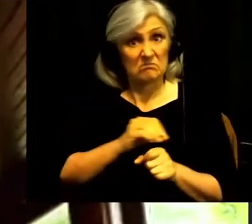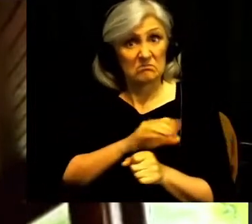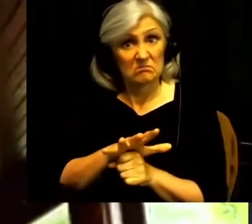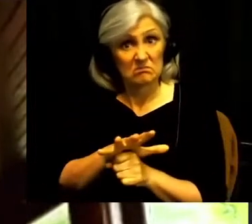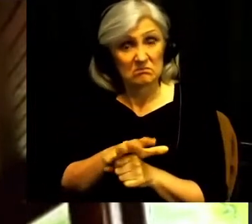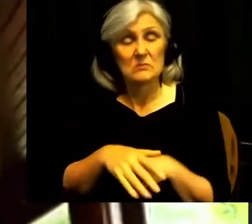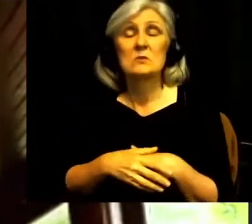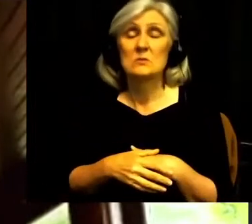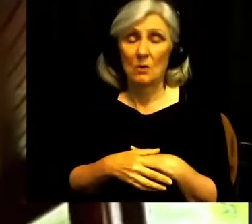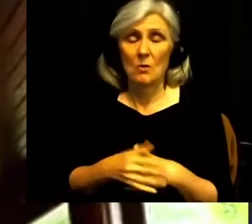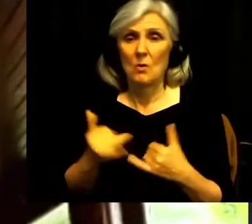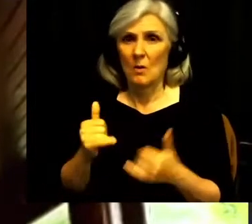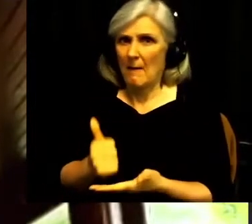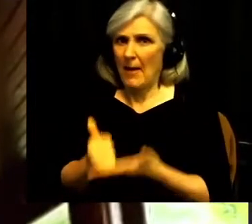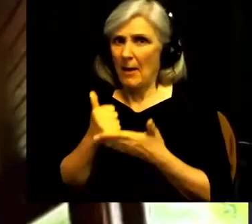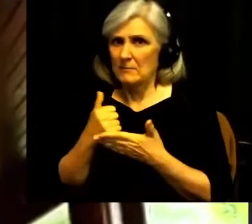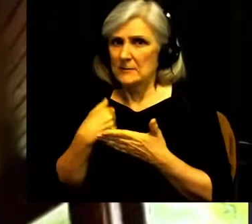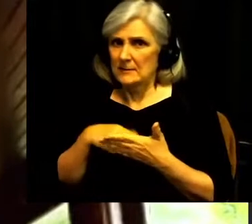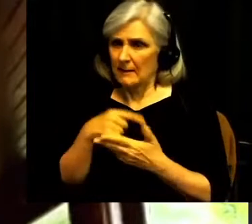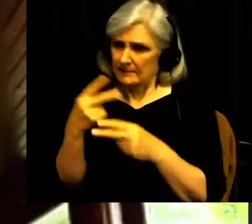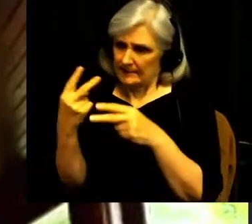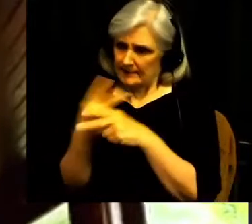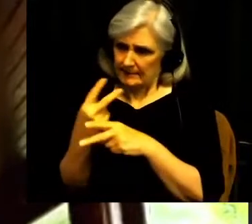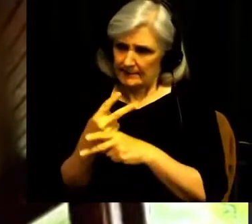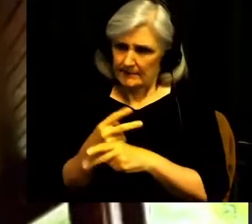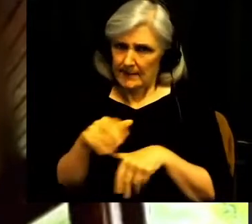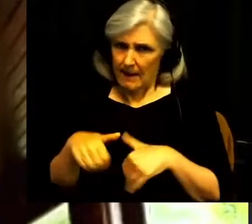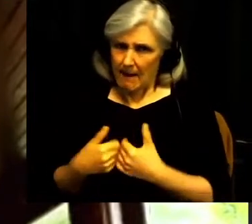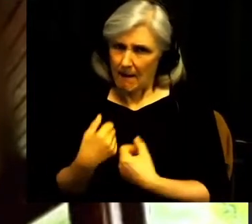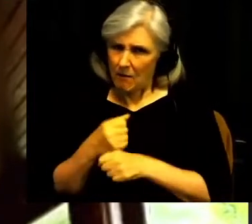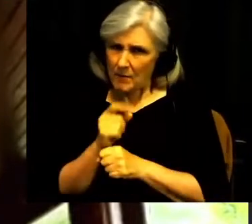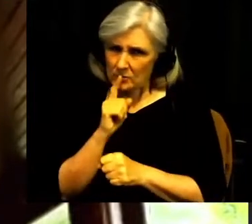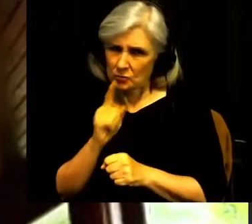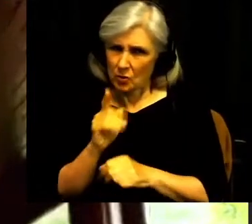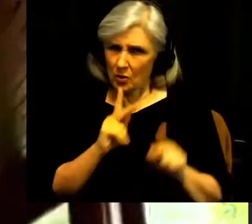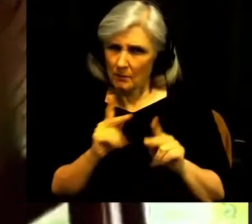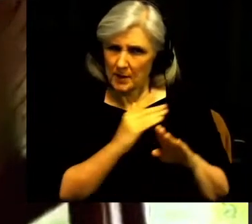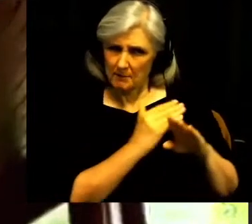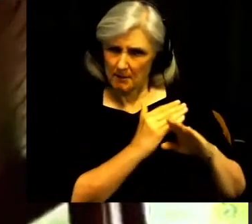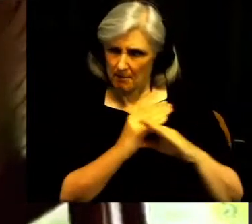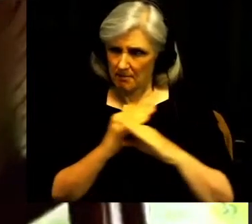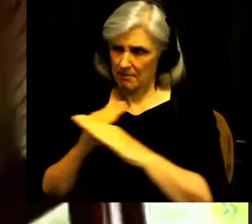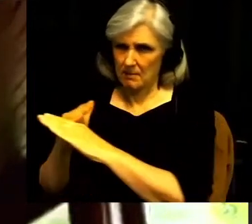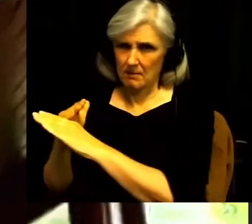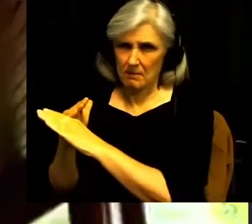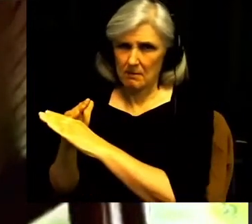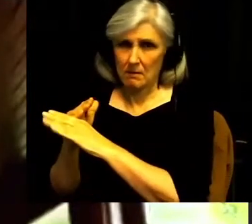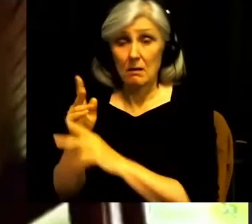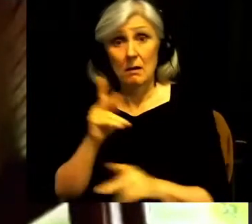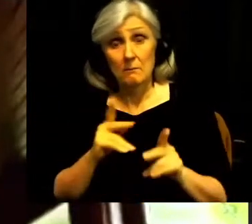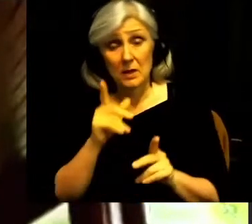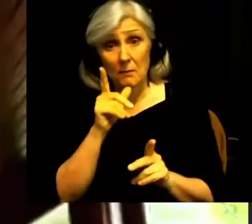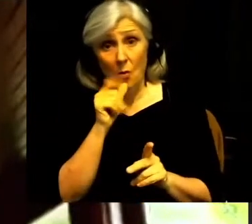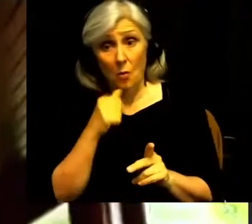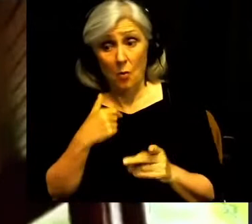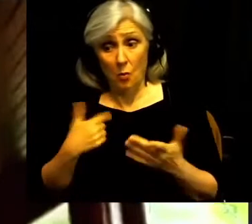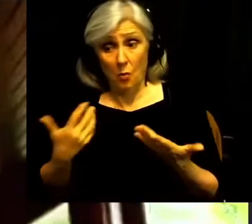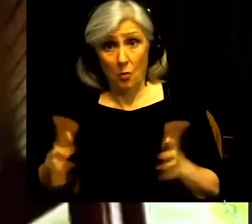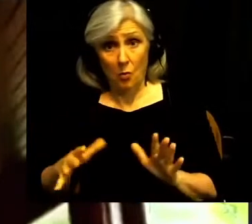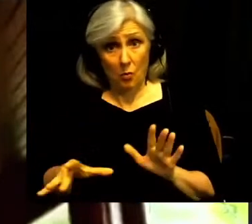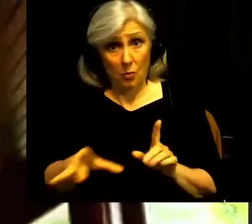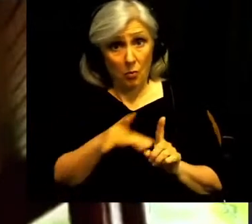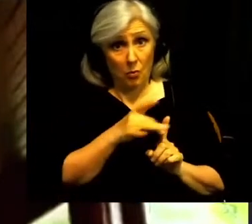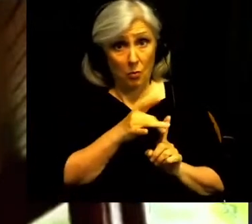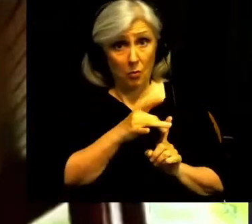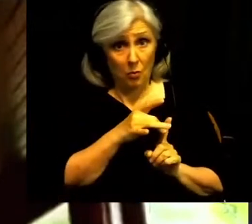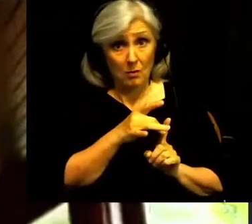levels of protection. People, as we've learned, people who have recovered from infection have a protective immune response similar